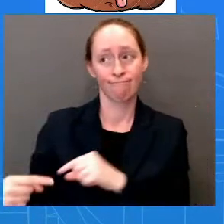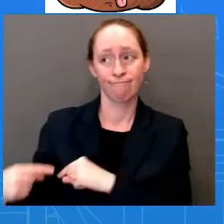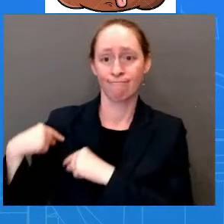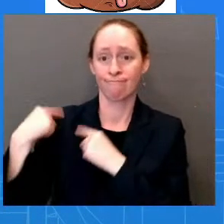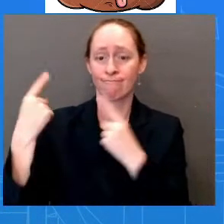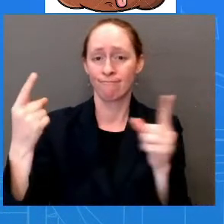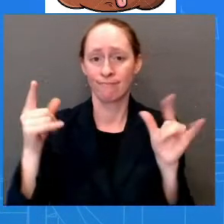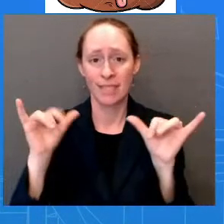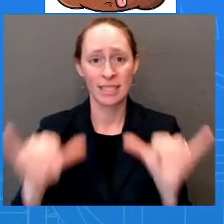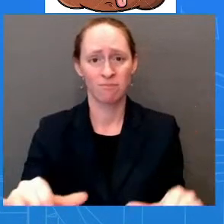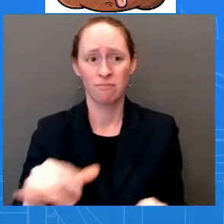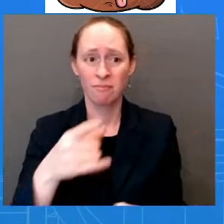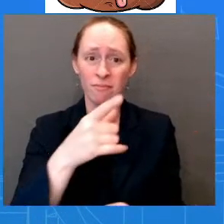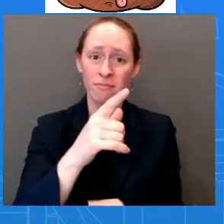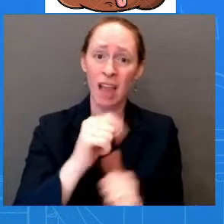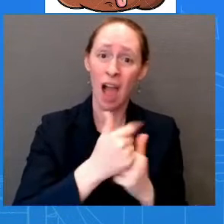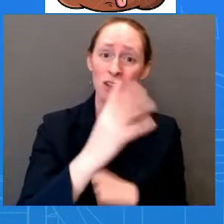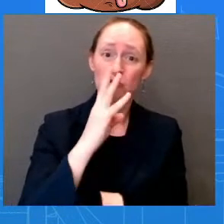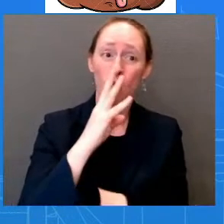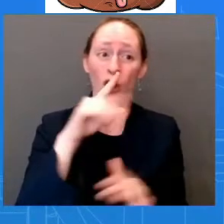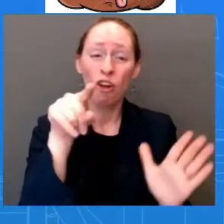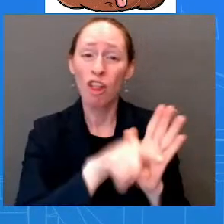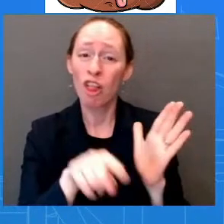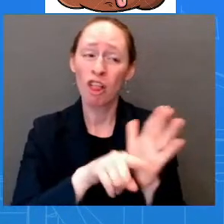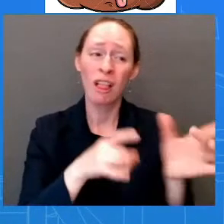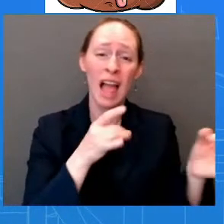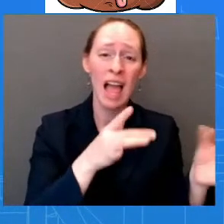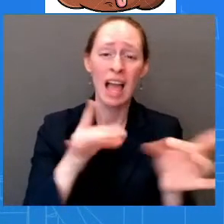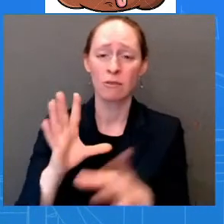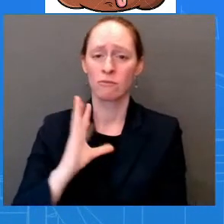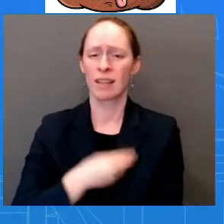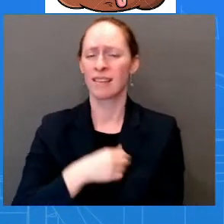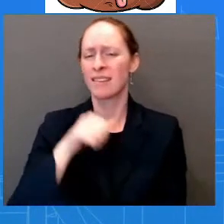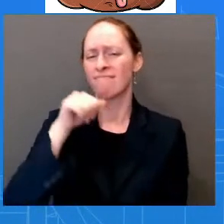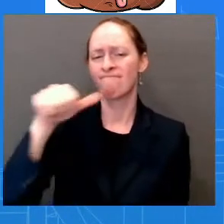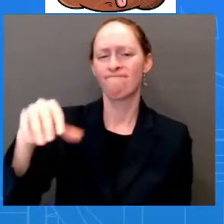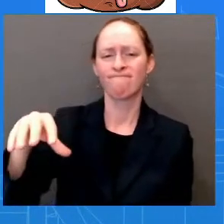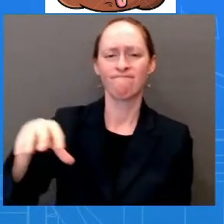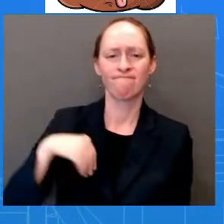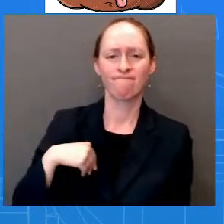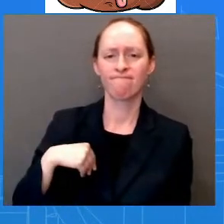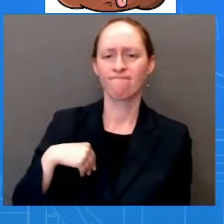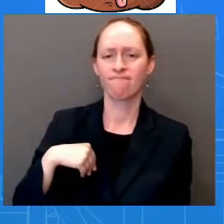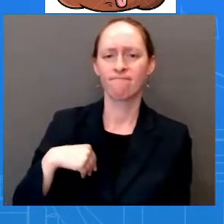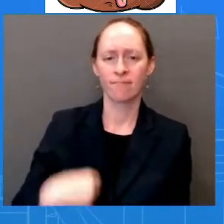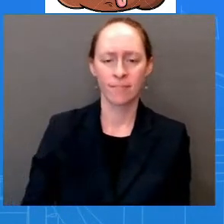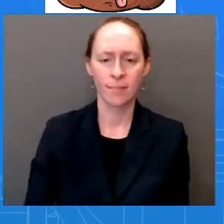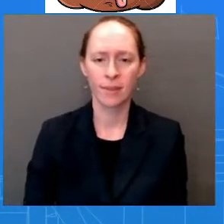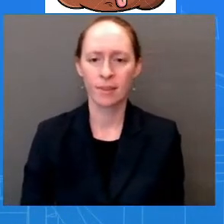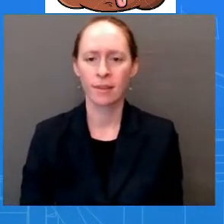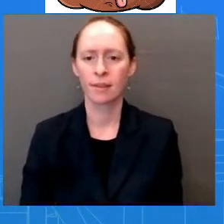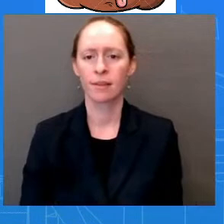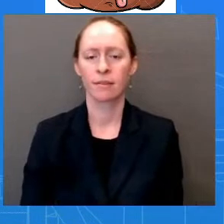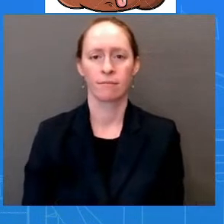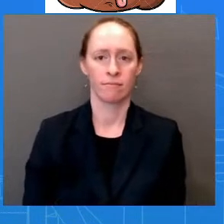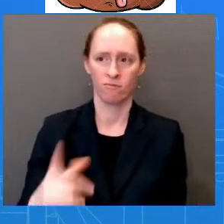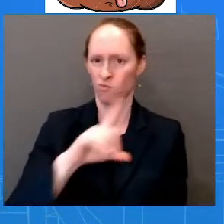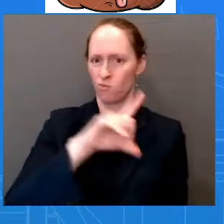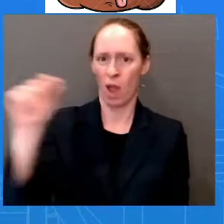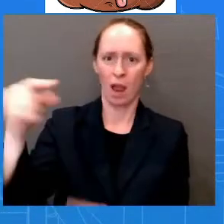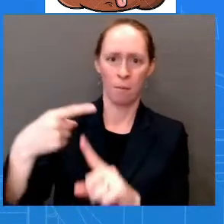him many times before over the past, not just 20 months, but throughout his career. He's been very clear that